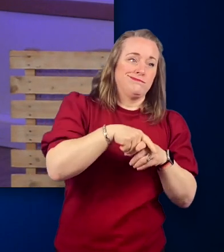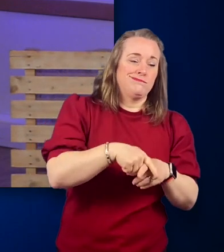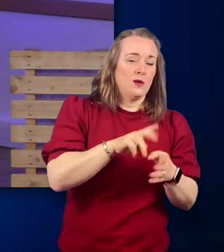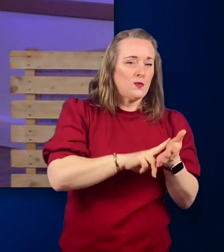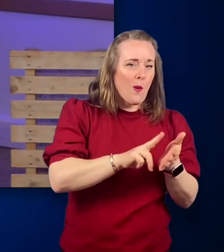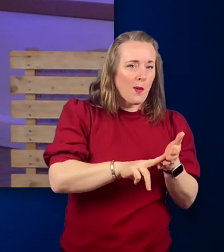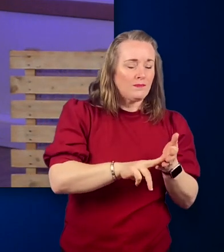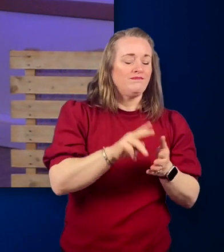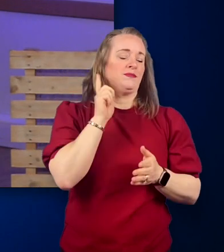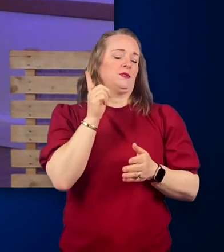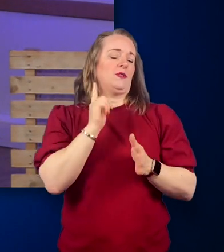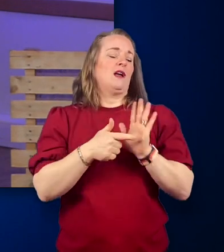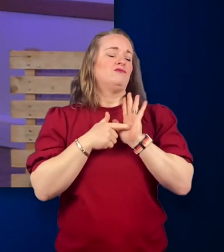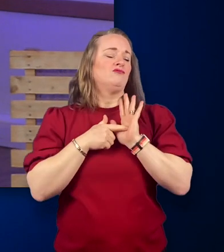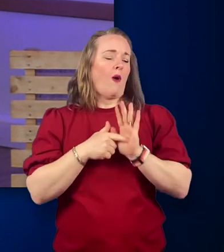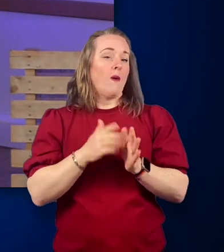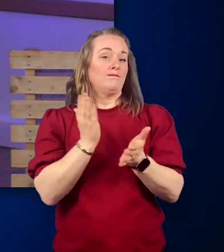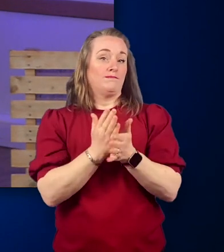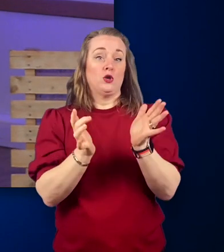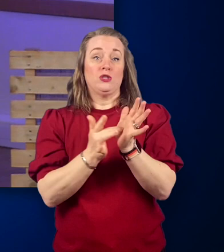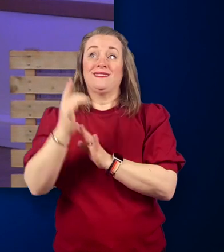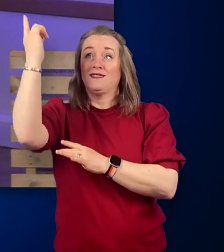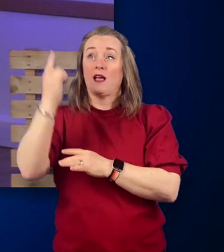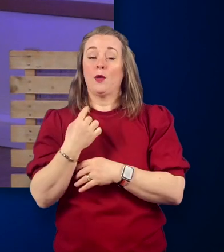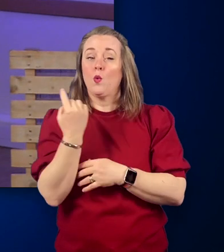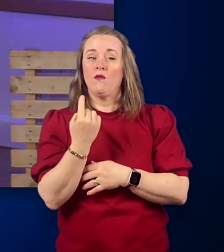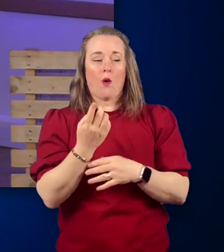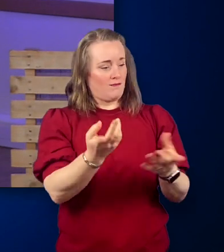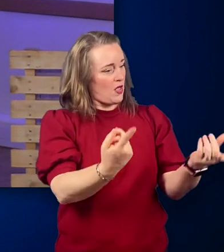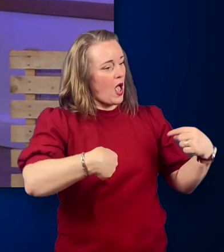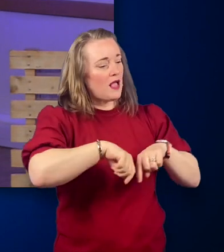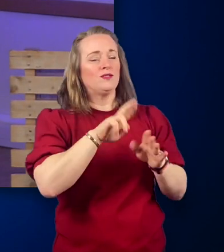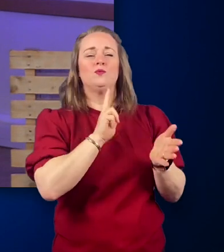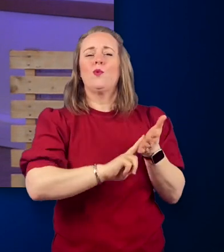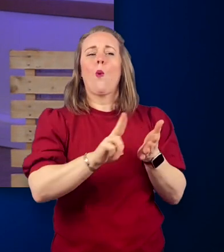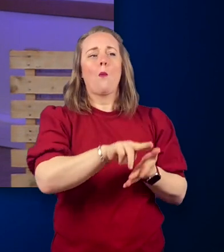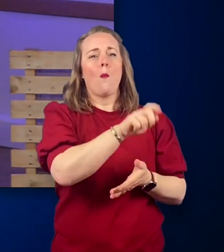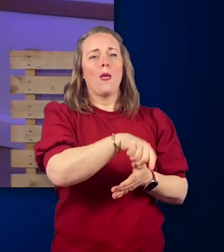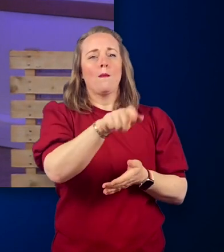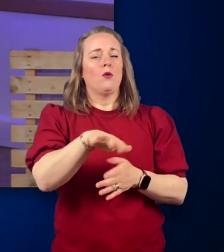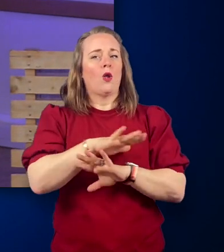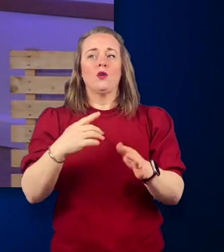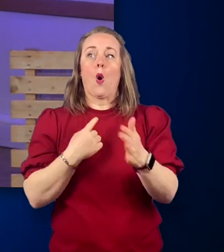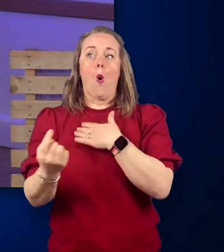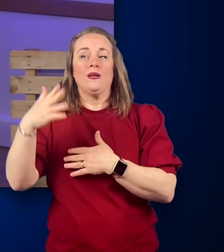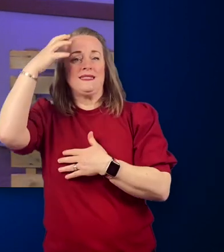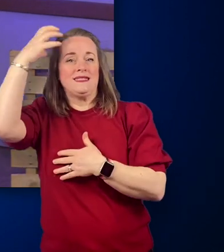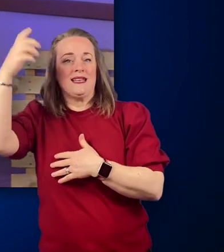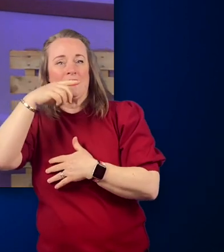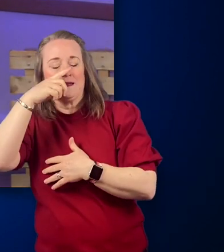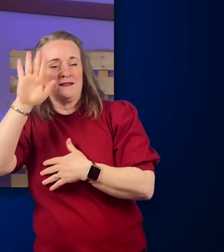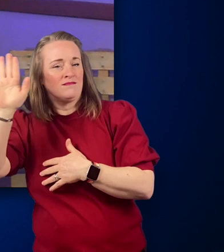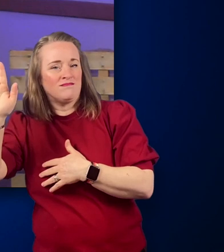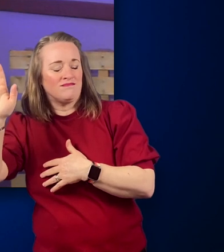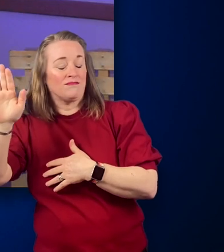coming to us, ordinary human beings, and that he was one of us. But also, he was